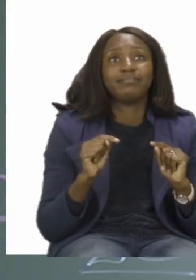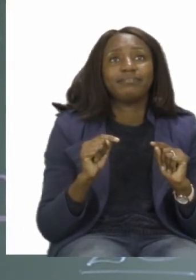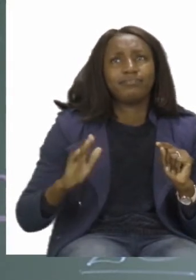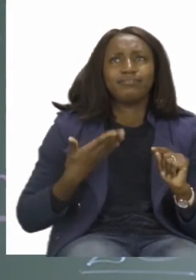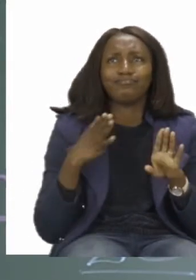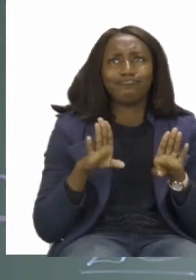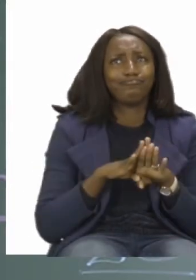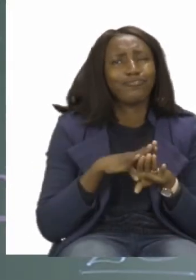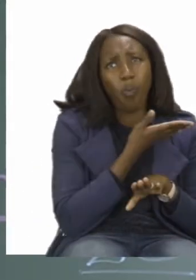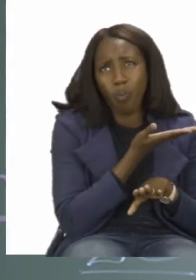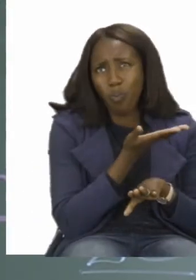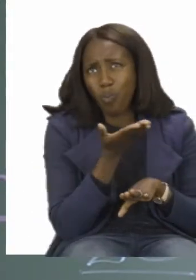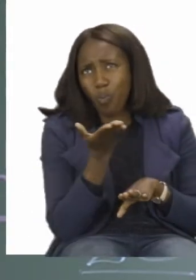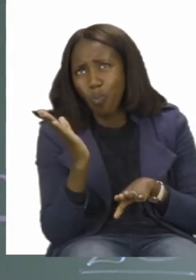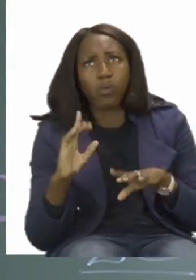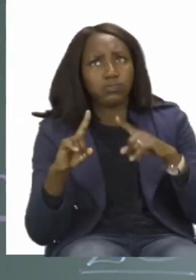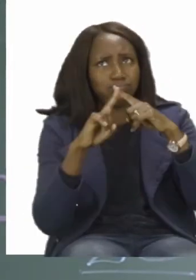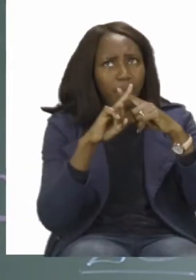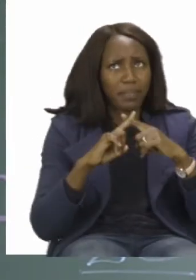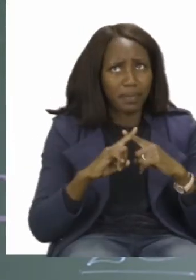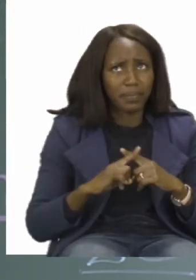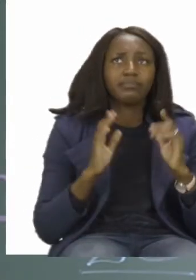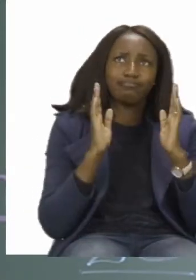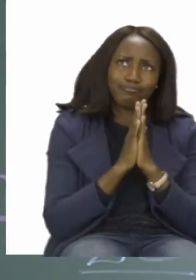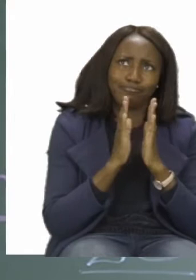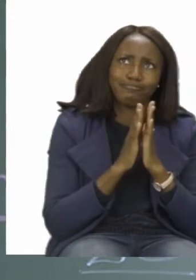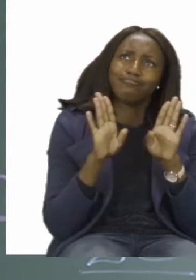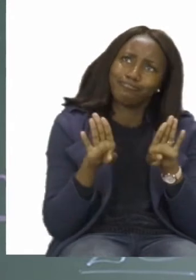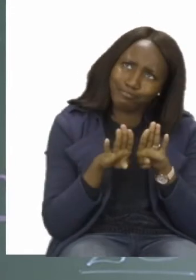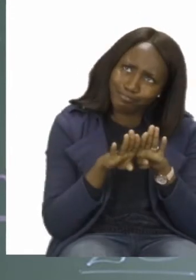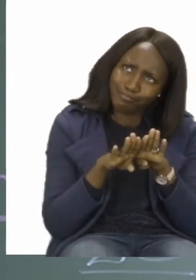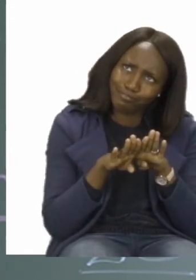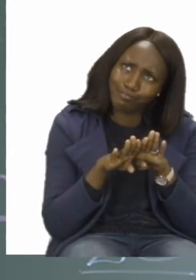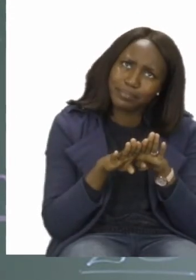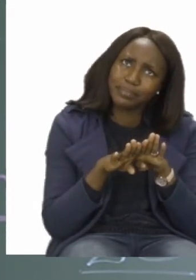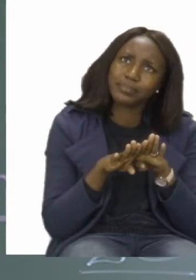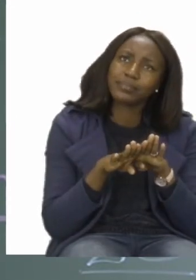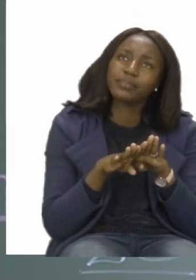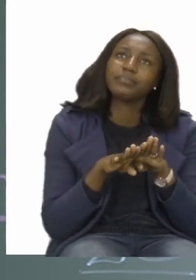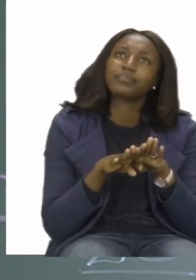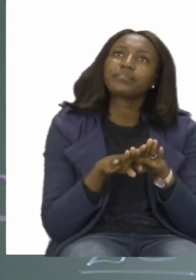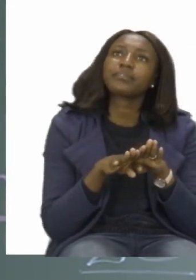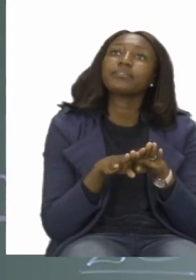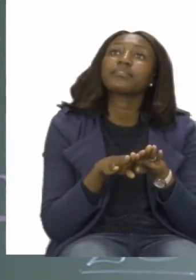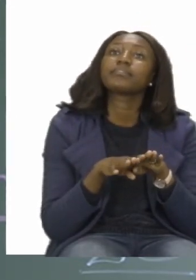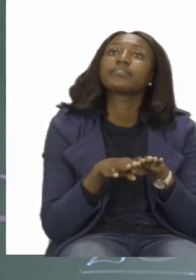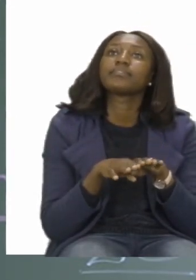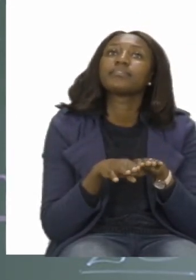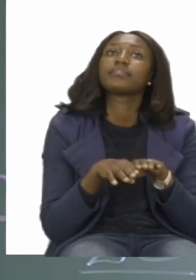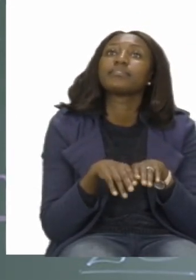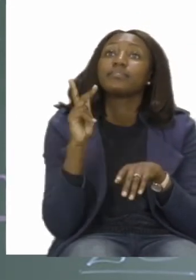complete all the other sums that you have on page 26. But before you